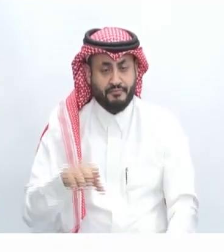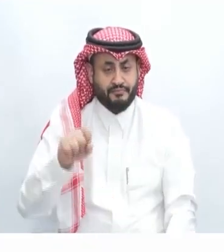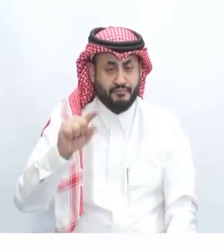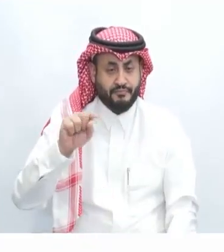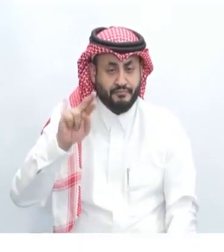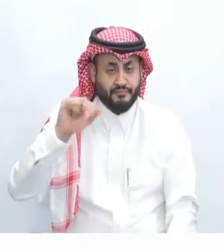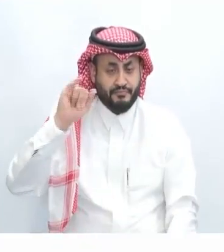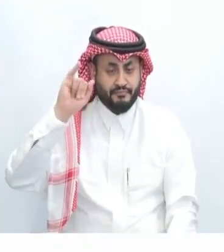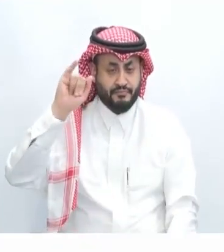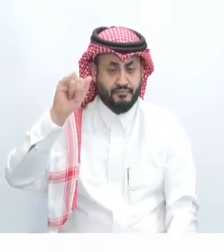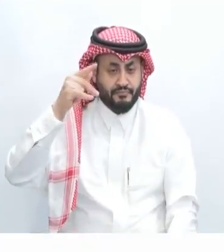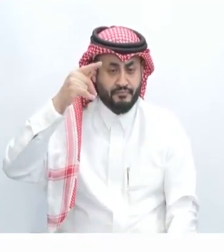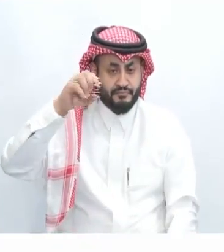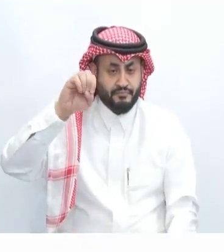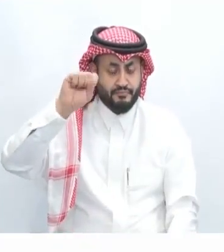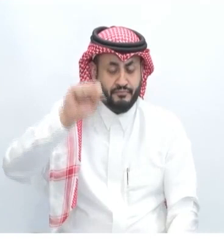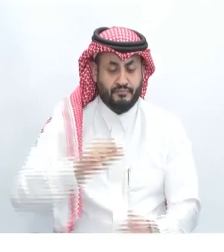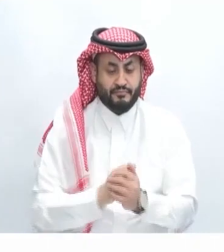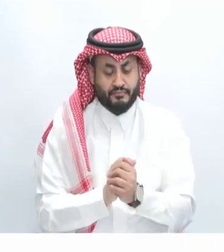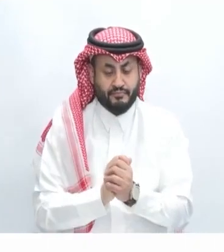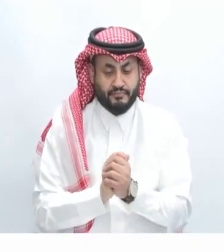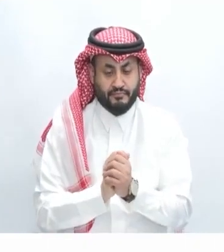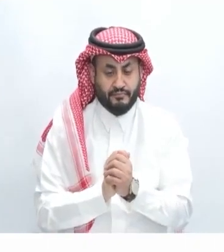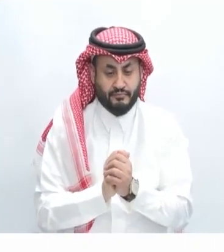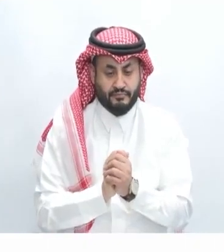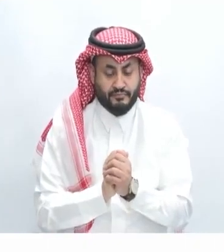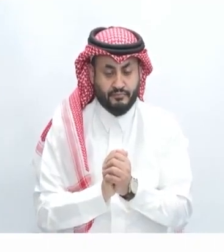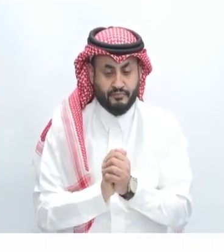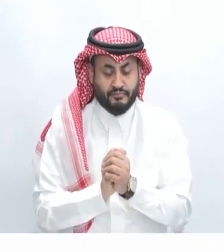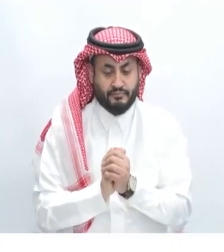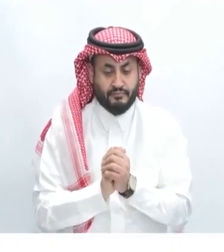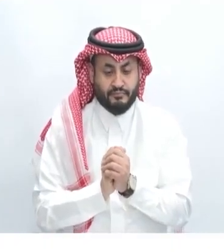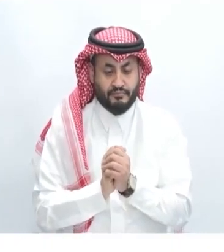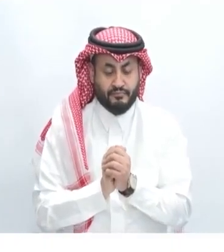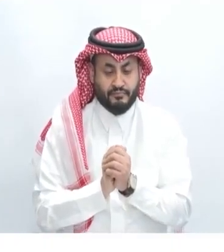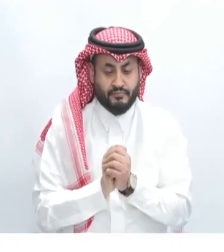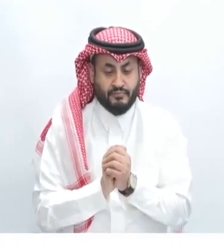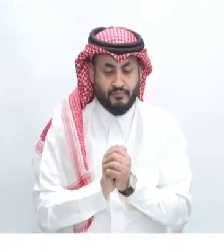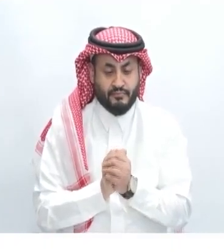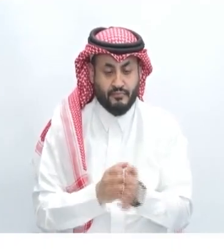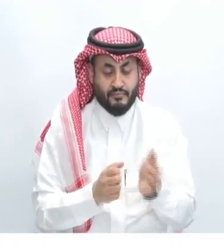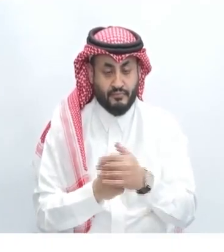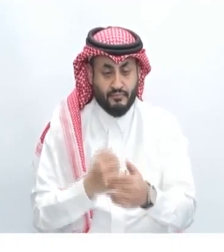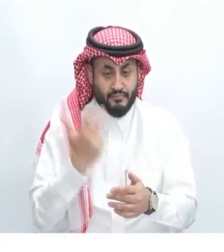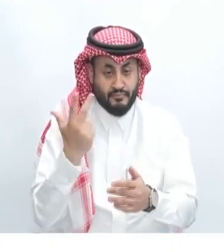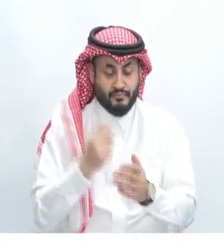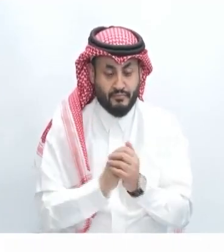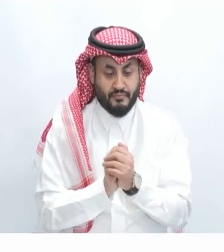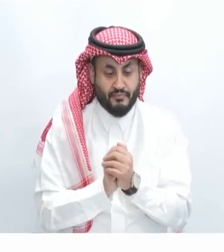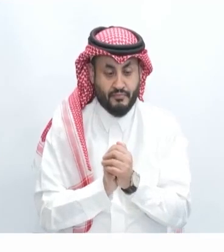Zebras are black and white and have stripes. Number